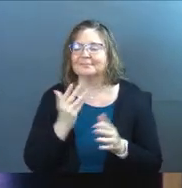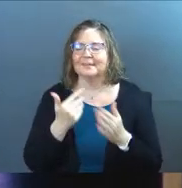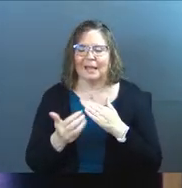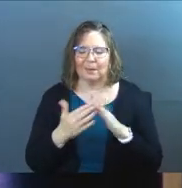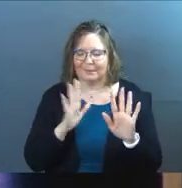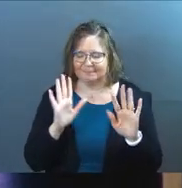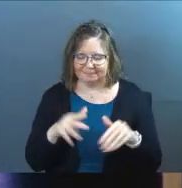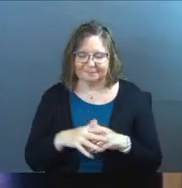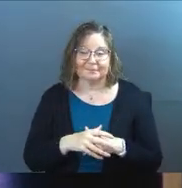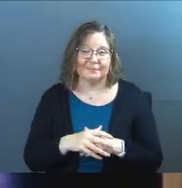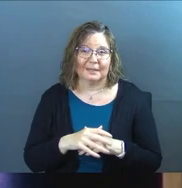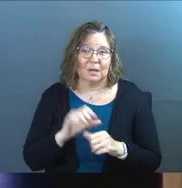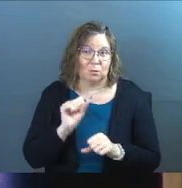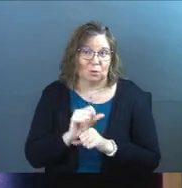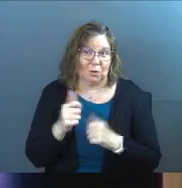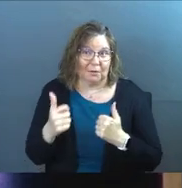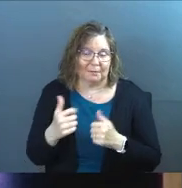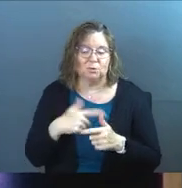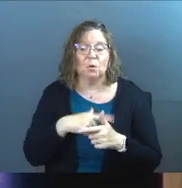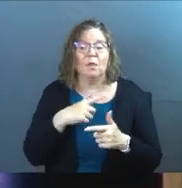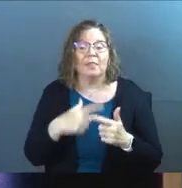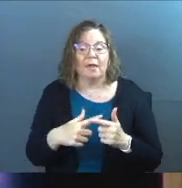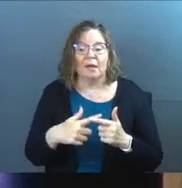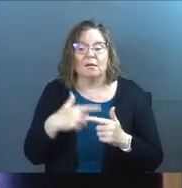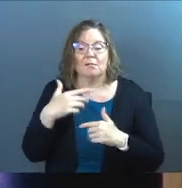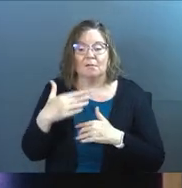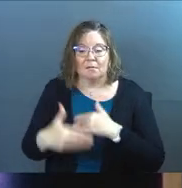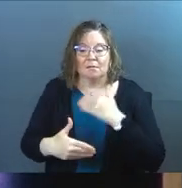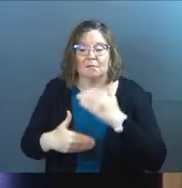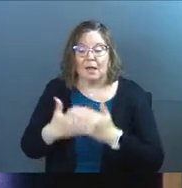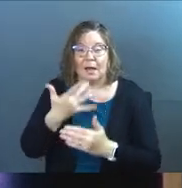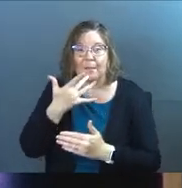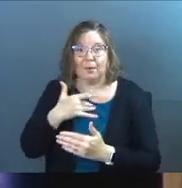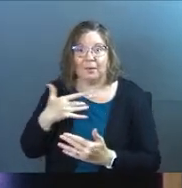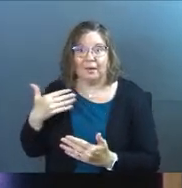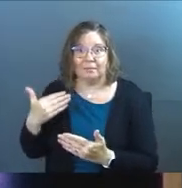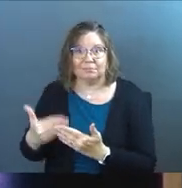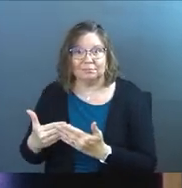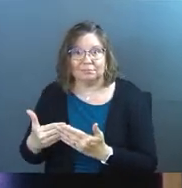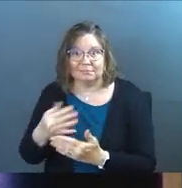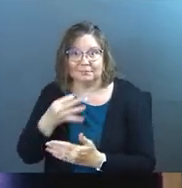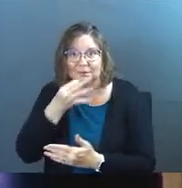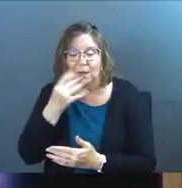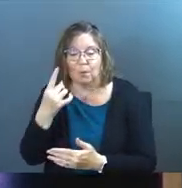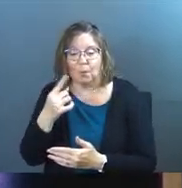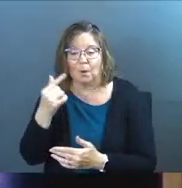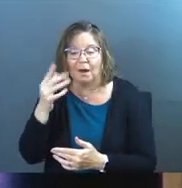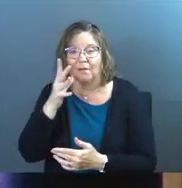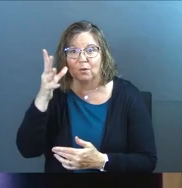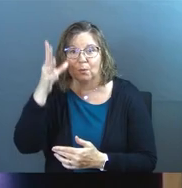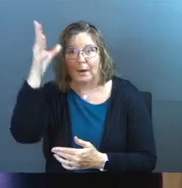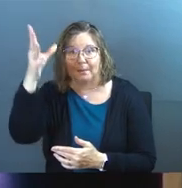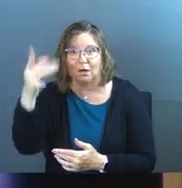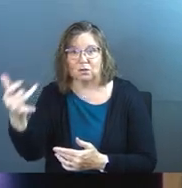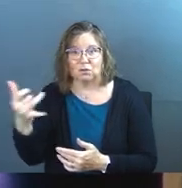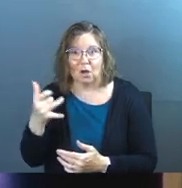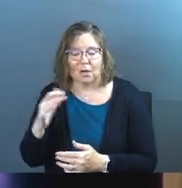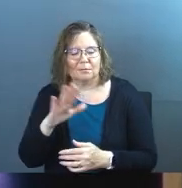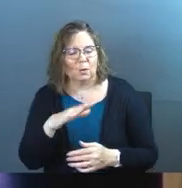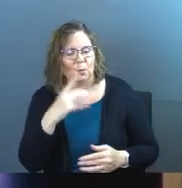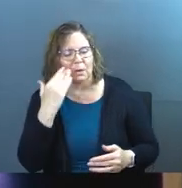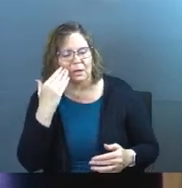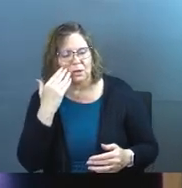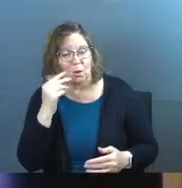Anyway, it was just kind of working. So then a birthday was coming up, and one of the grandparents called us up and said, we know